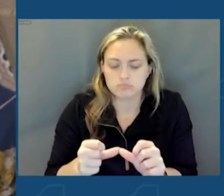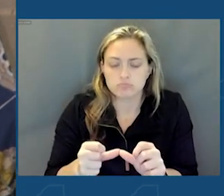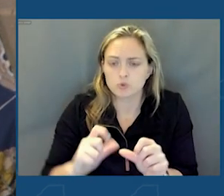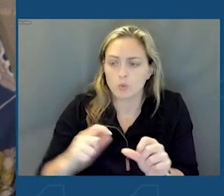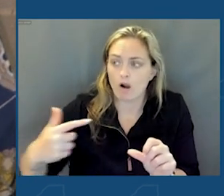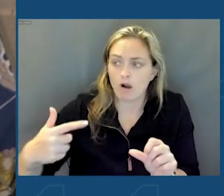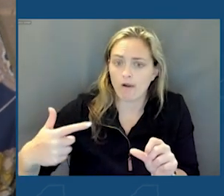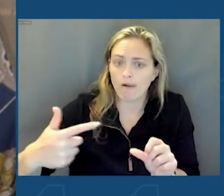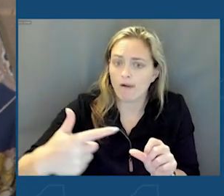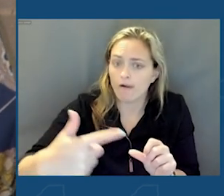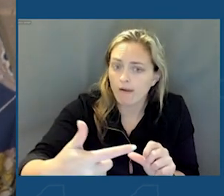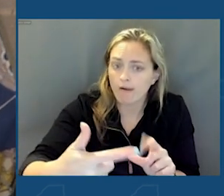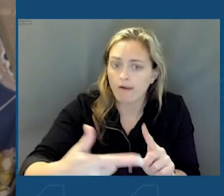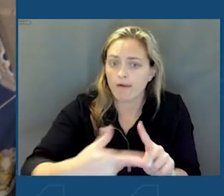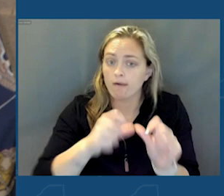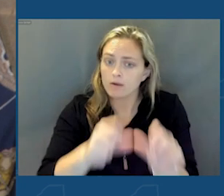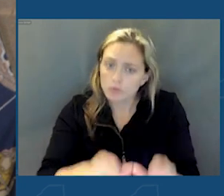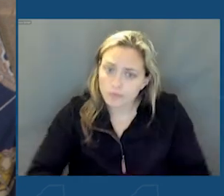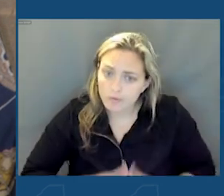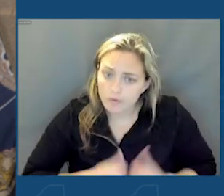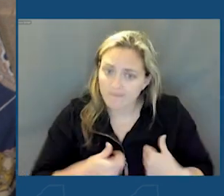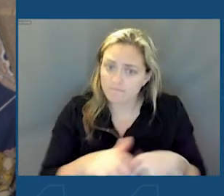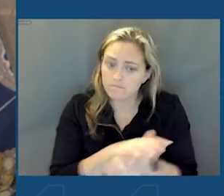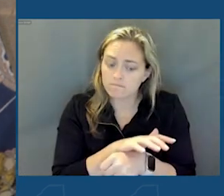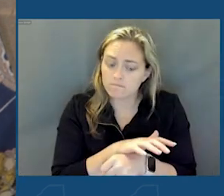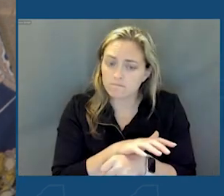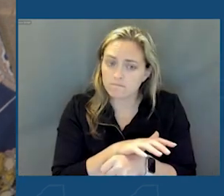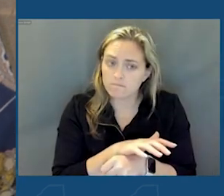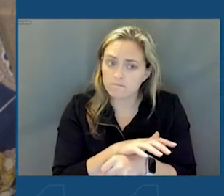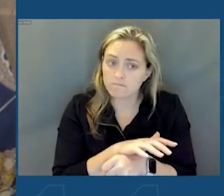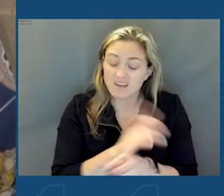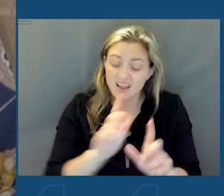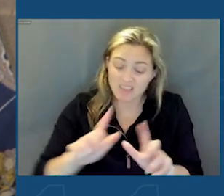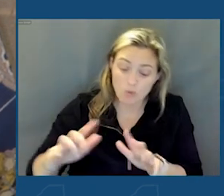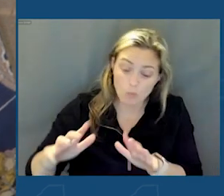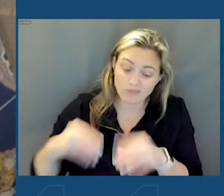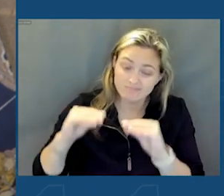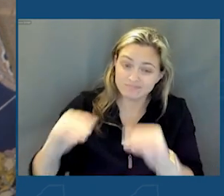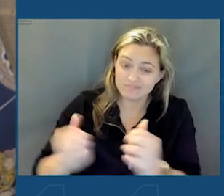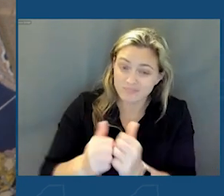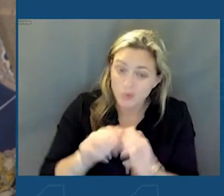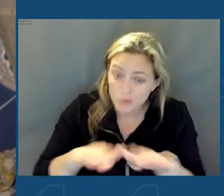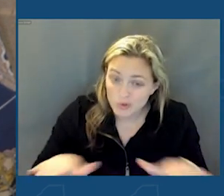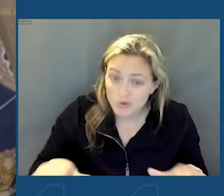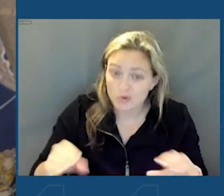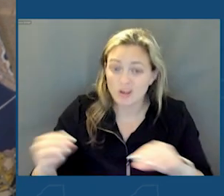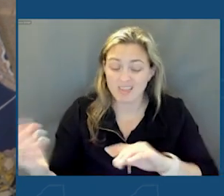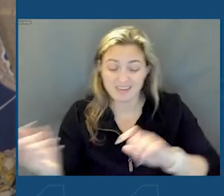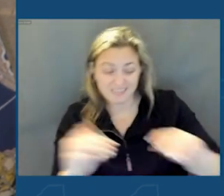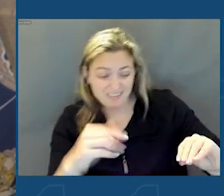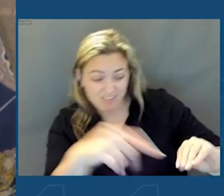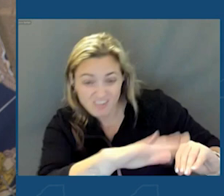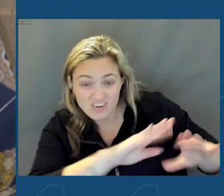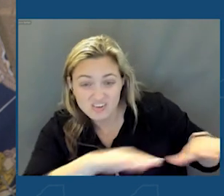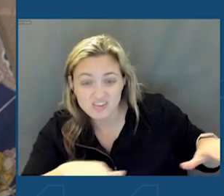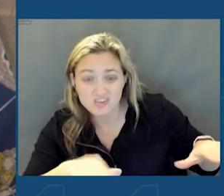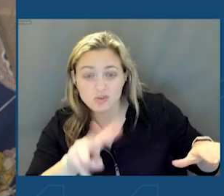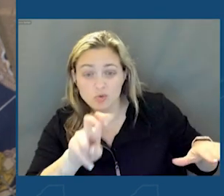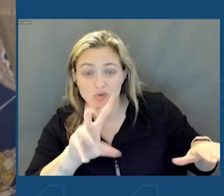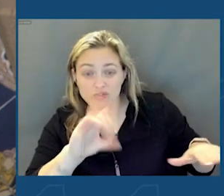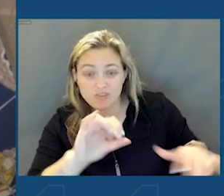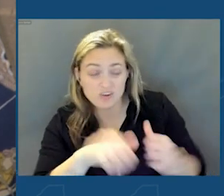that it endures during our lifetime, and we pass that torch to our children, and they pass it to their children. So 250 years from